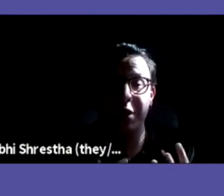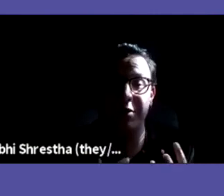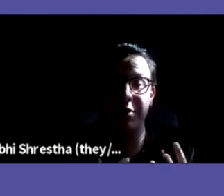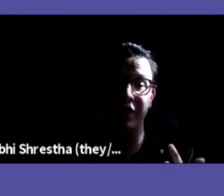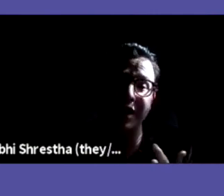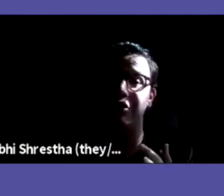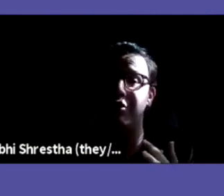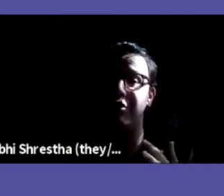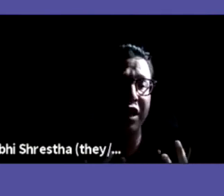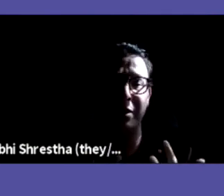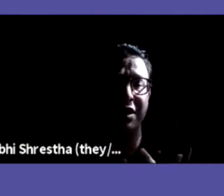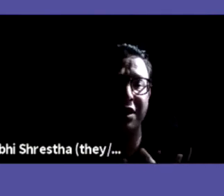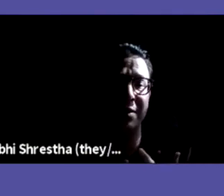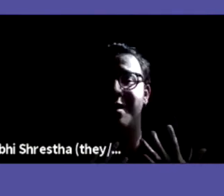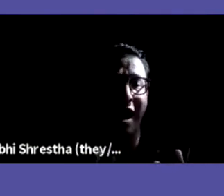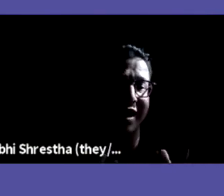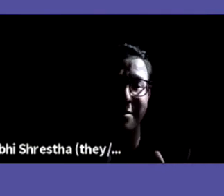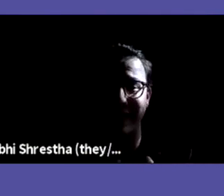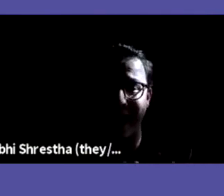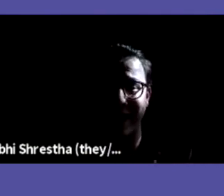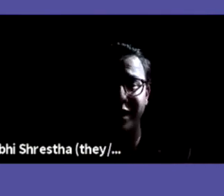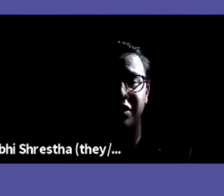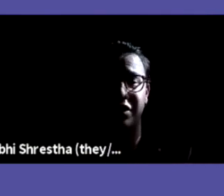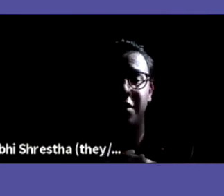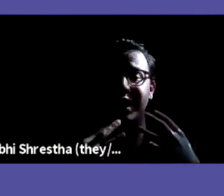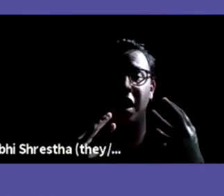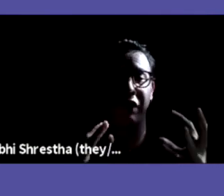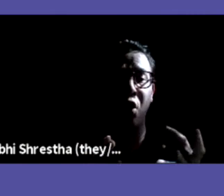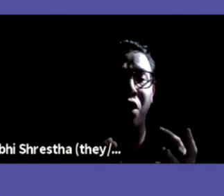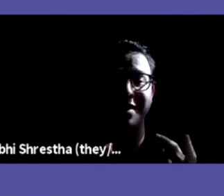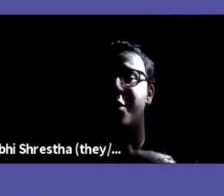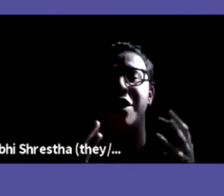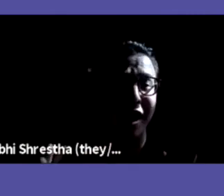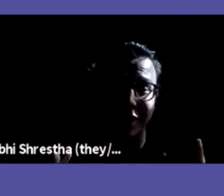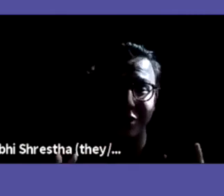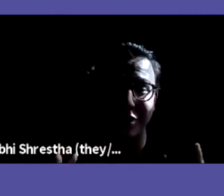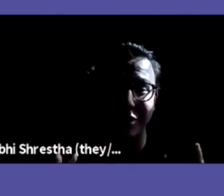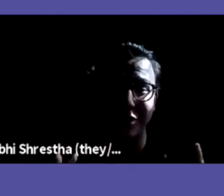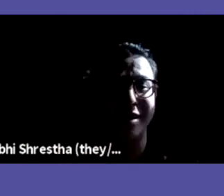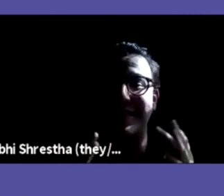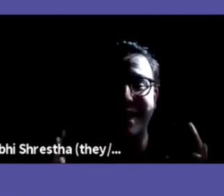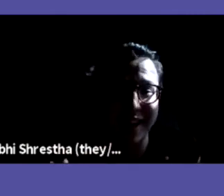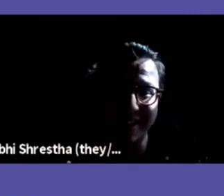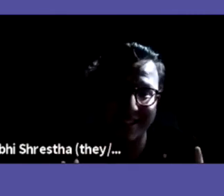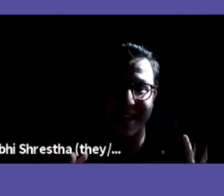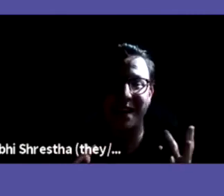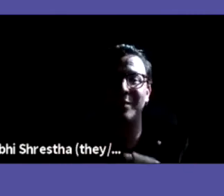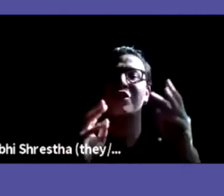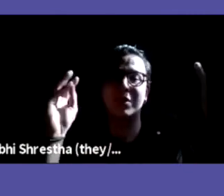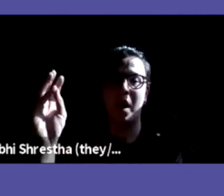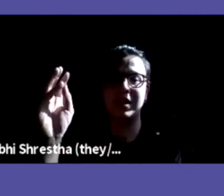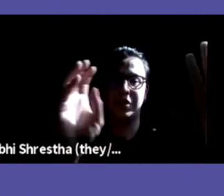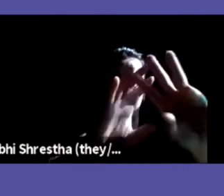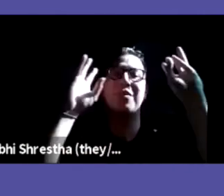and we reserve the right to remove any participants not abiding by that. And so, of course, we're not going to do that because it's not going to get to that, but